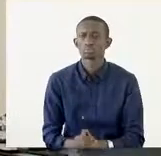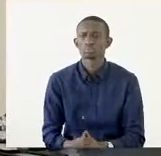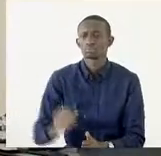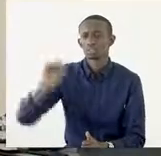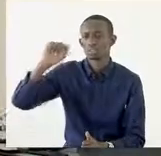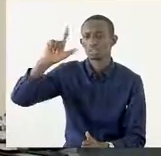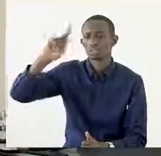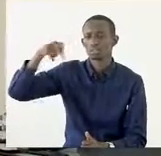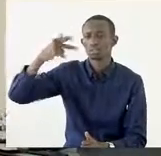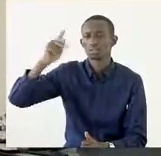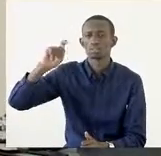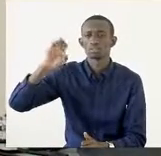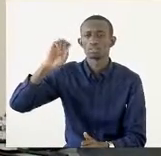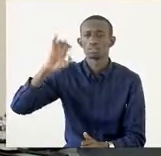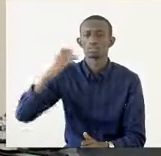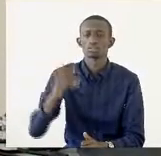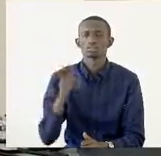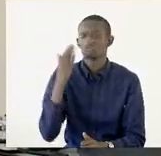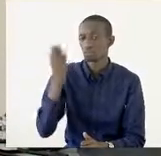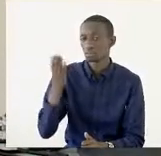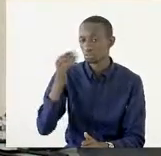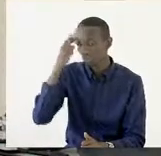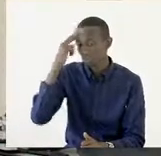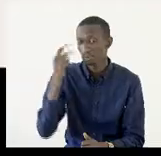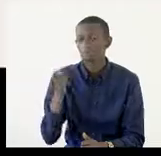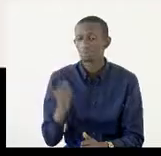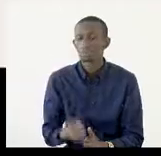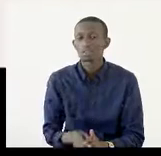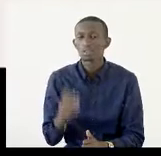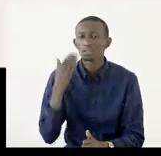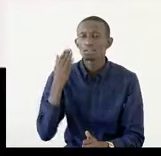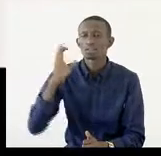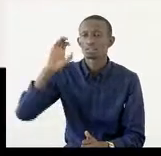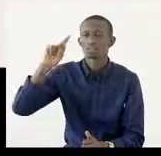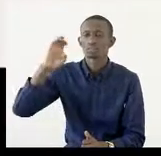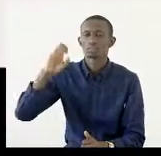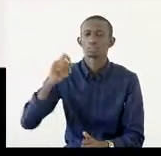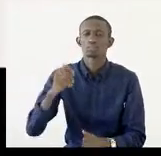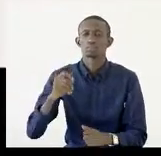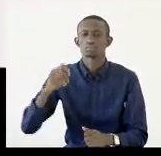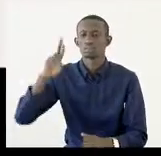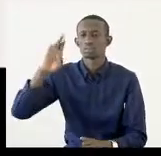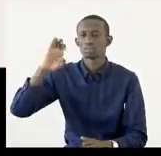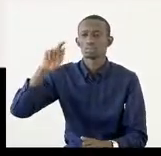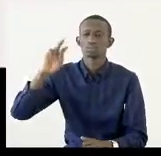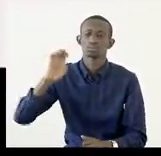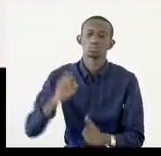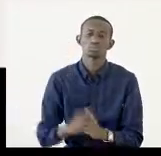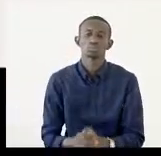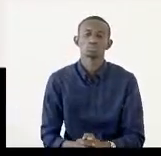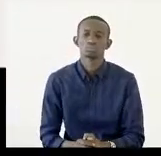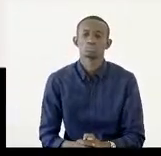aromatic carbonyl compounds. So that is why we looked at the Cannizzaro reaction. If you remember the Cannizzaro